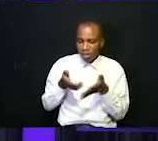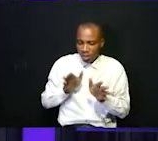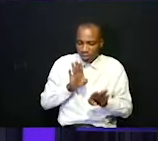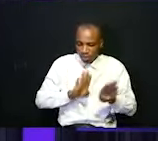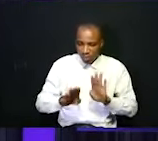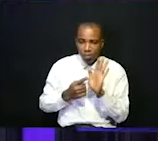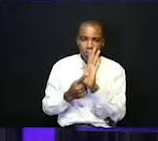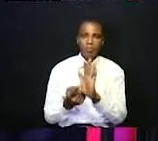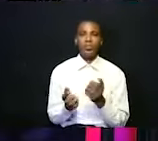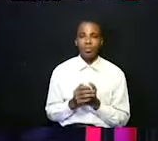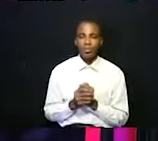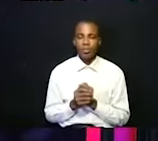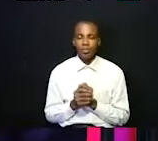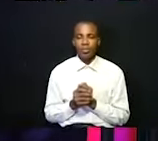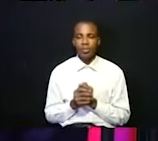good.